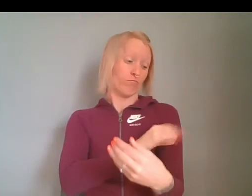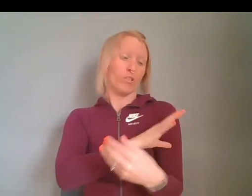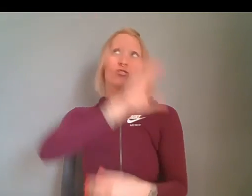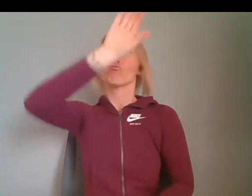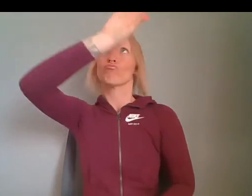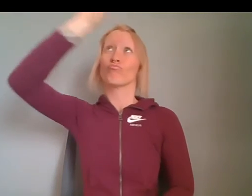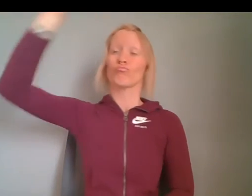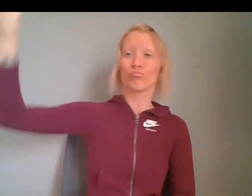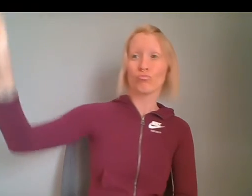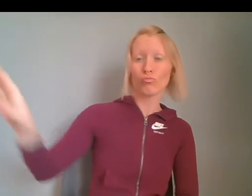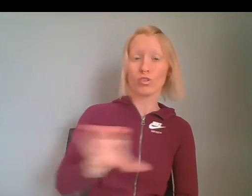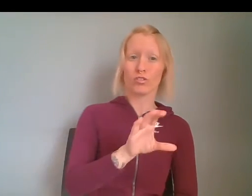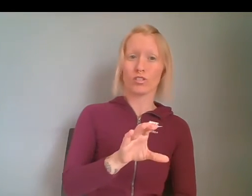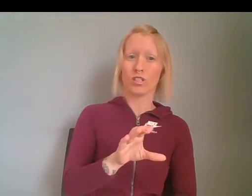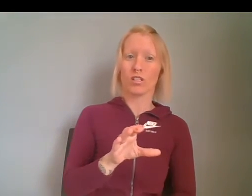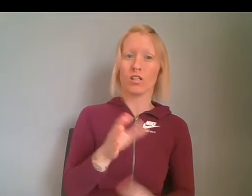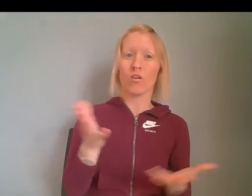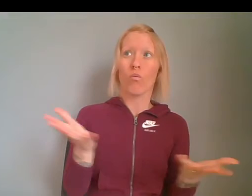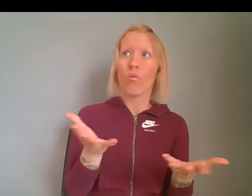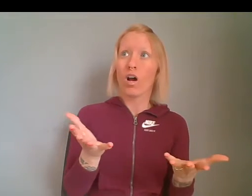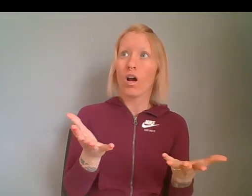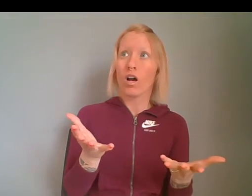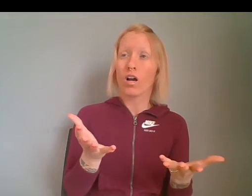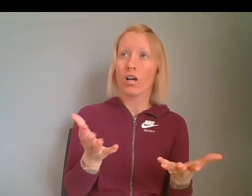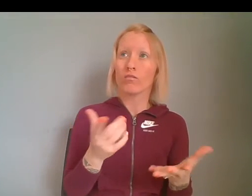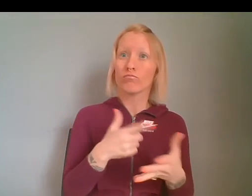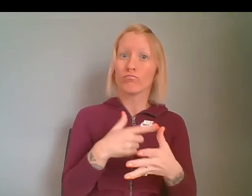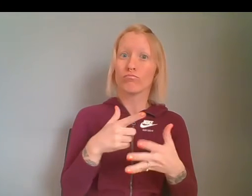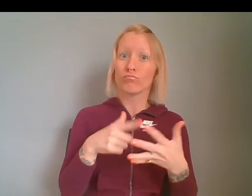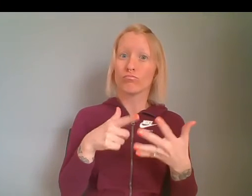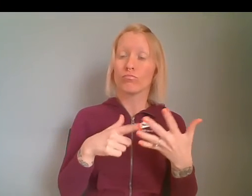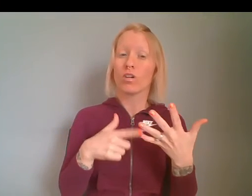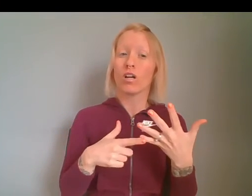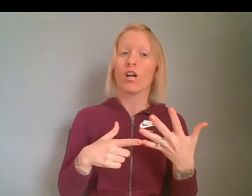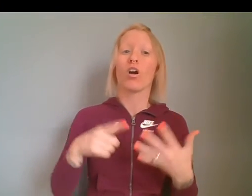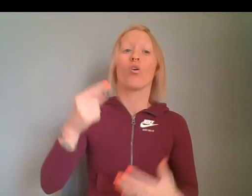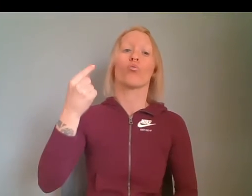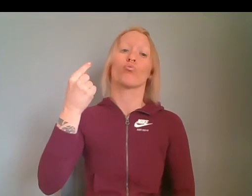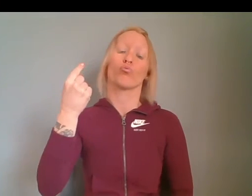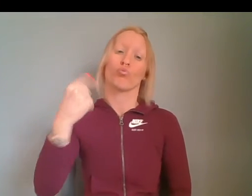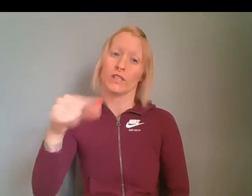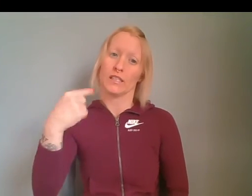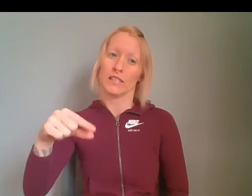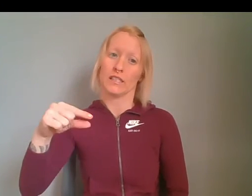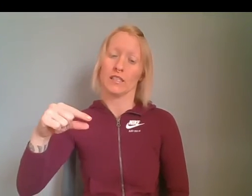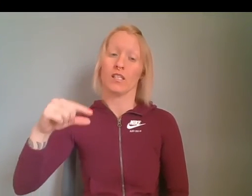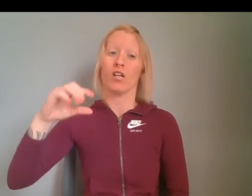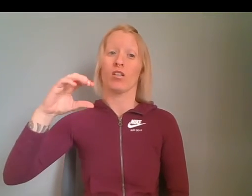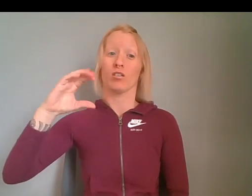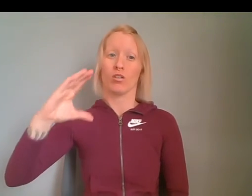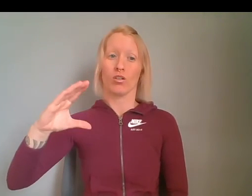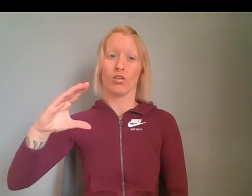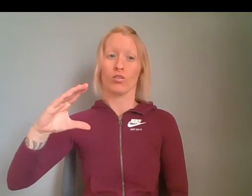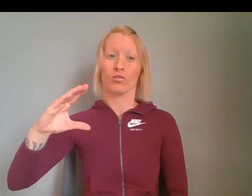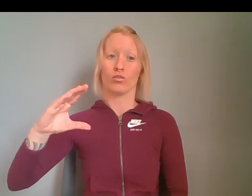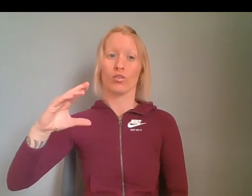and one other thing, green chlorophyll. Can someone spell chlorophyll? It's on your page for me. Can you spell it?